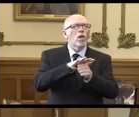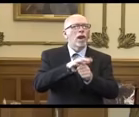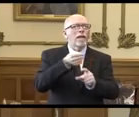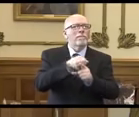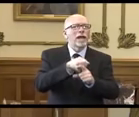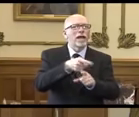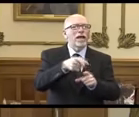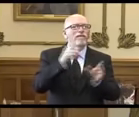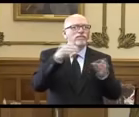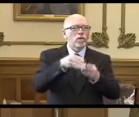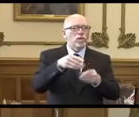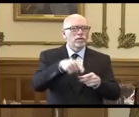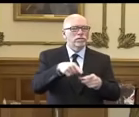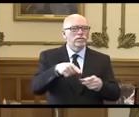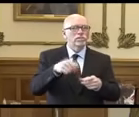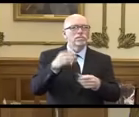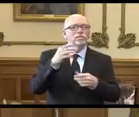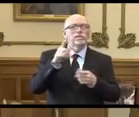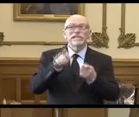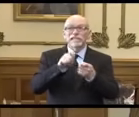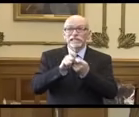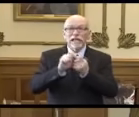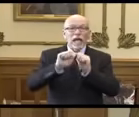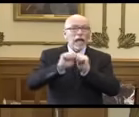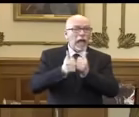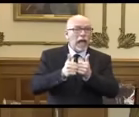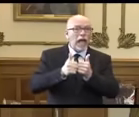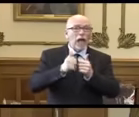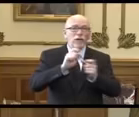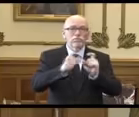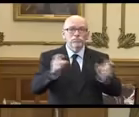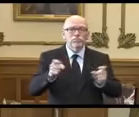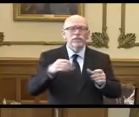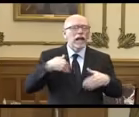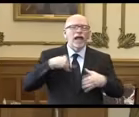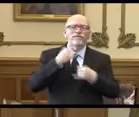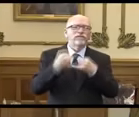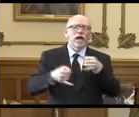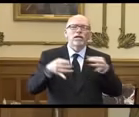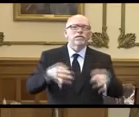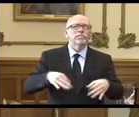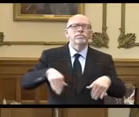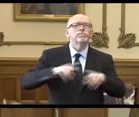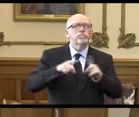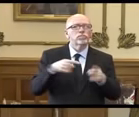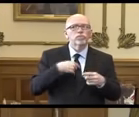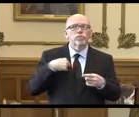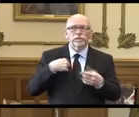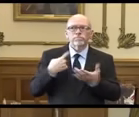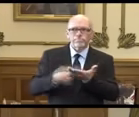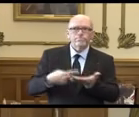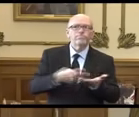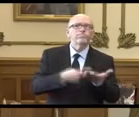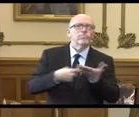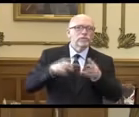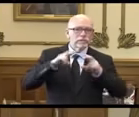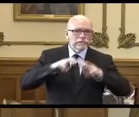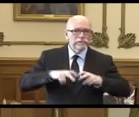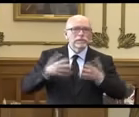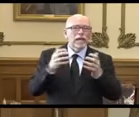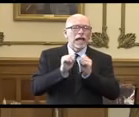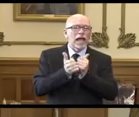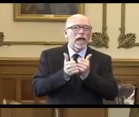impact focus on it. The exact structure has not been finalized, but spent a lot of time looking at how